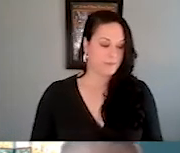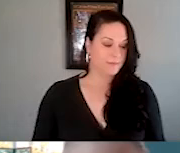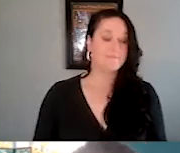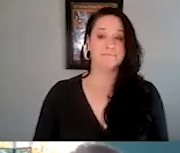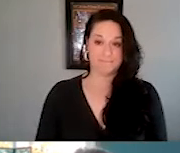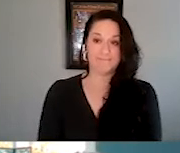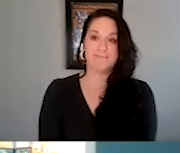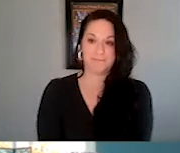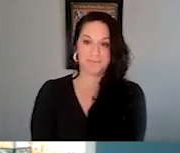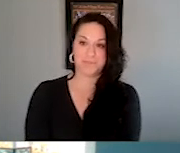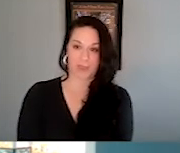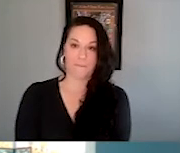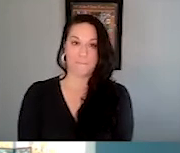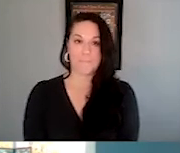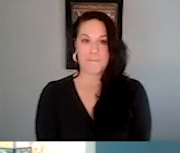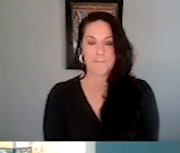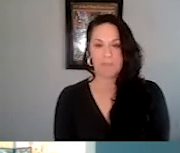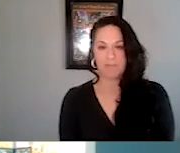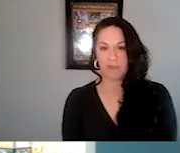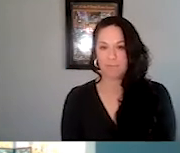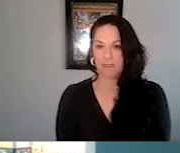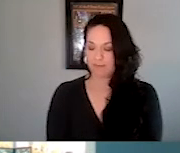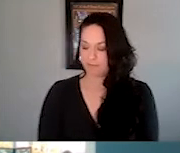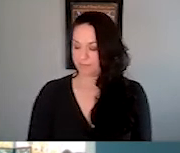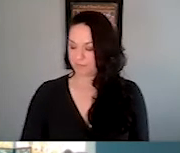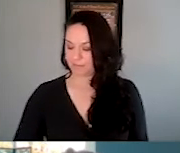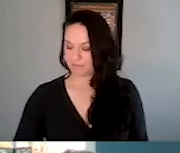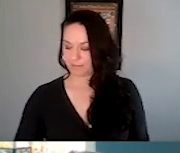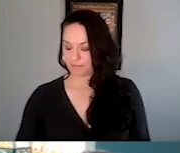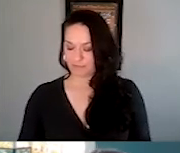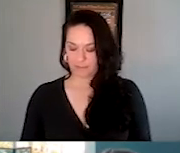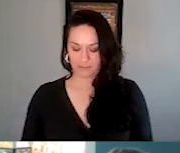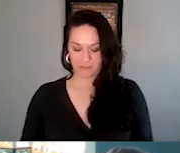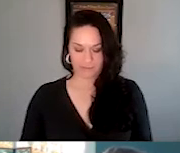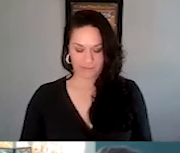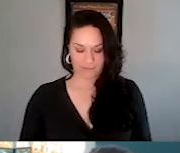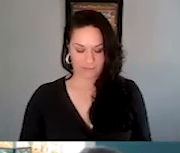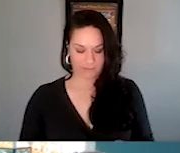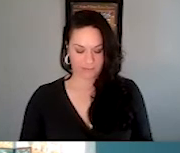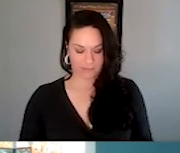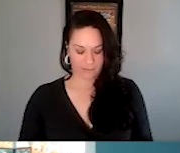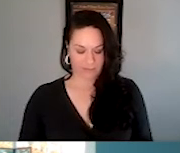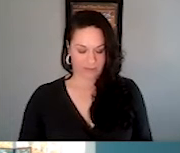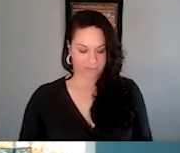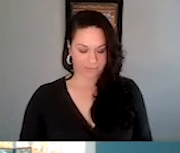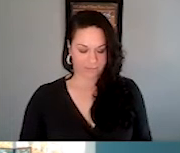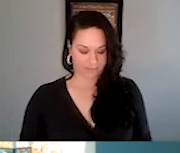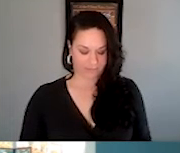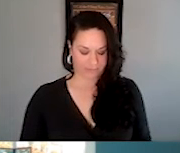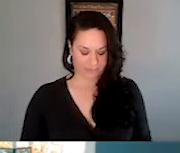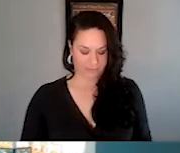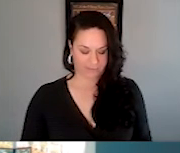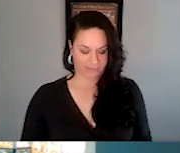it. Some communities have actually themselves tried to ban it or do cease and desist